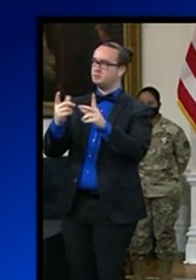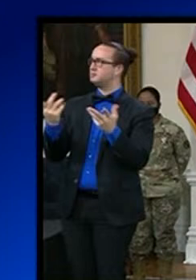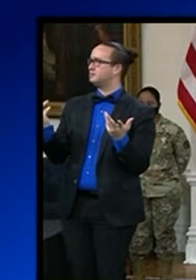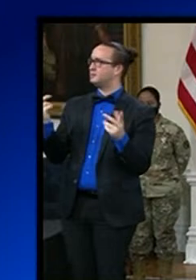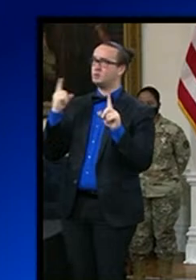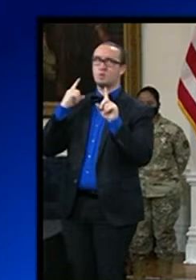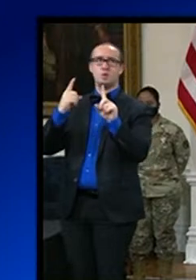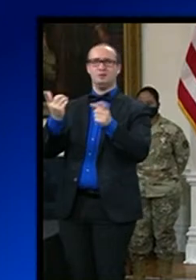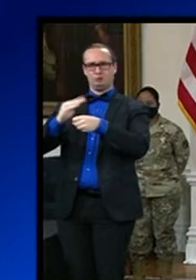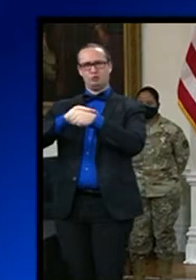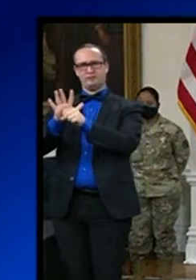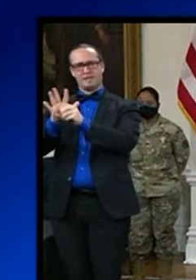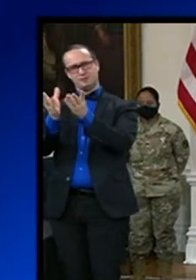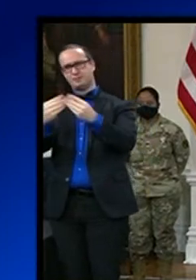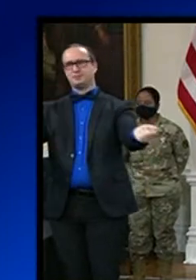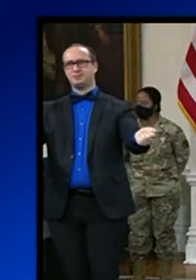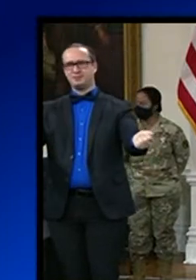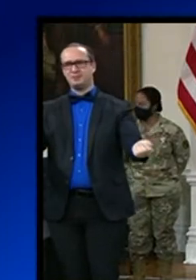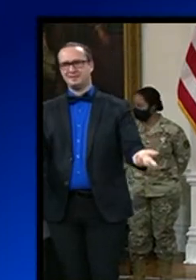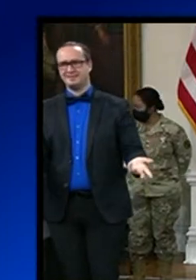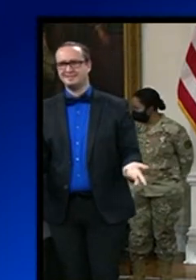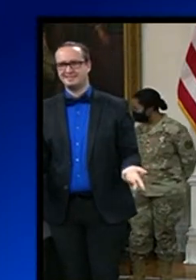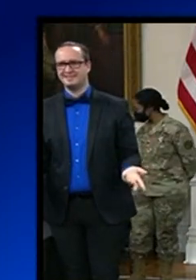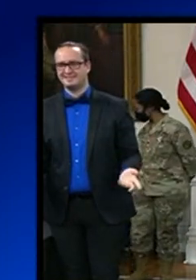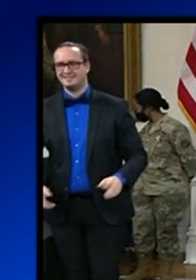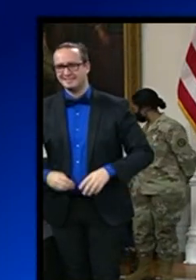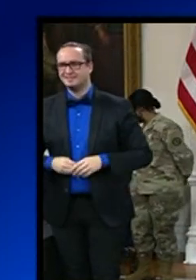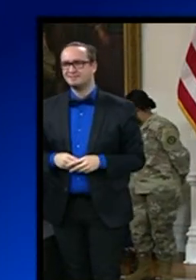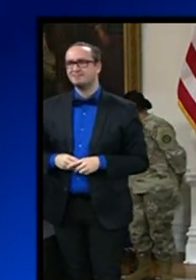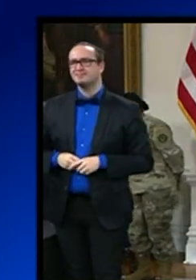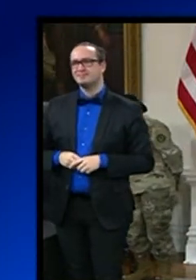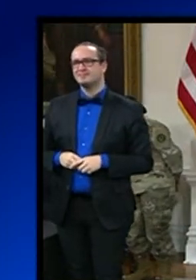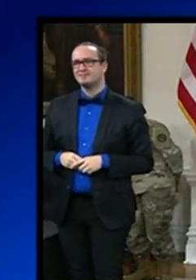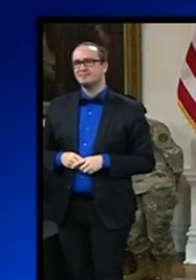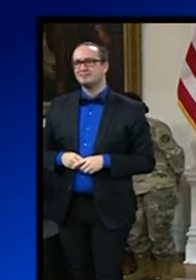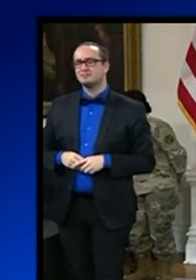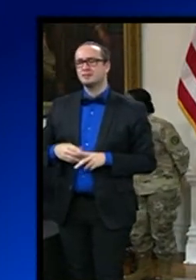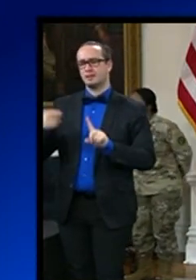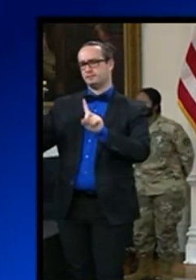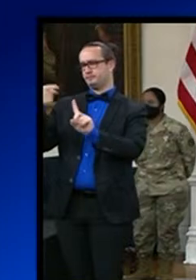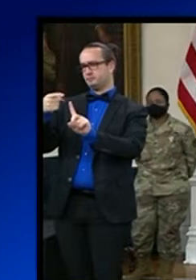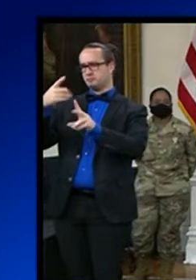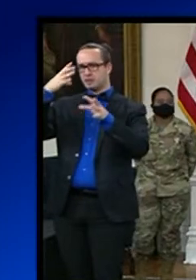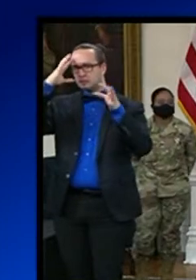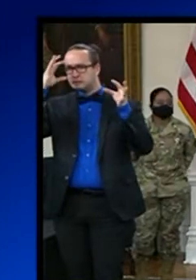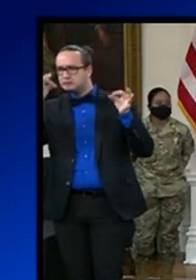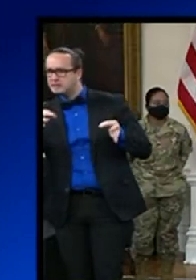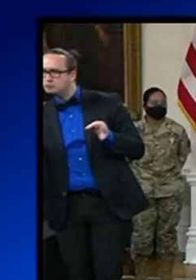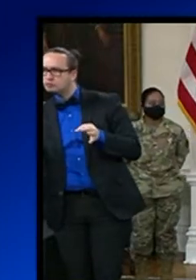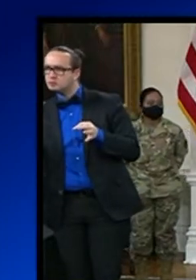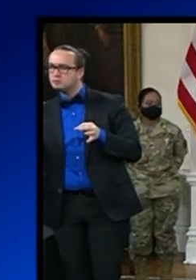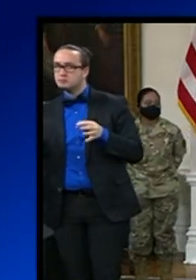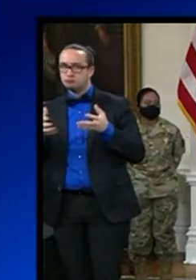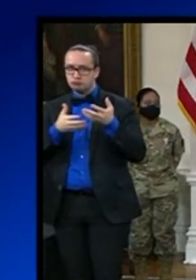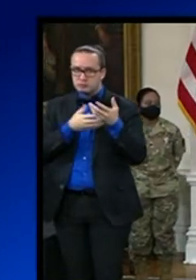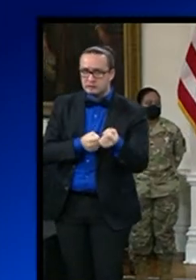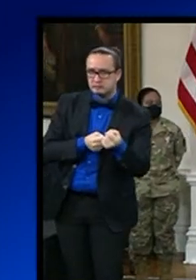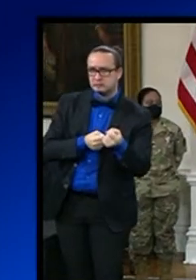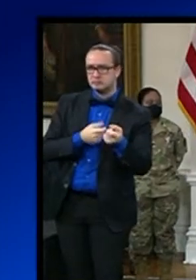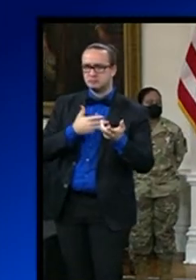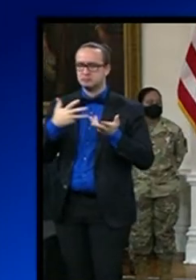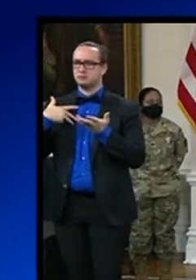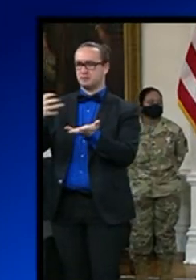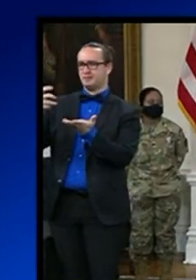major decisions, people often go to their friends and their family members and experts for advice. And making